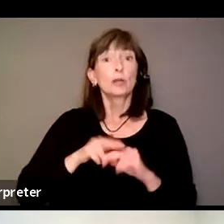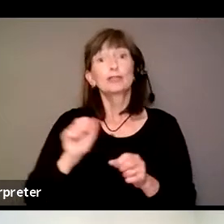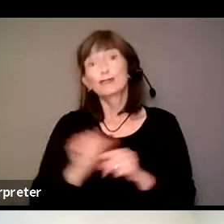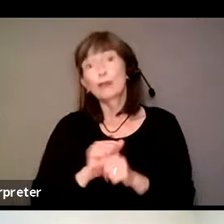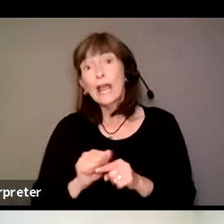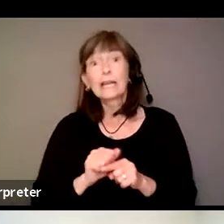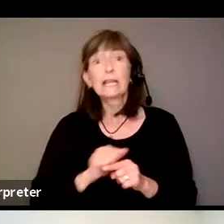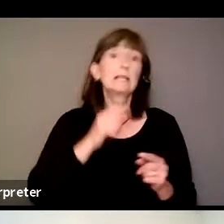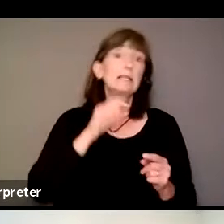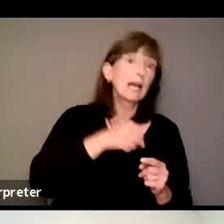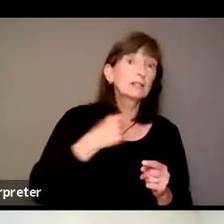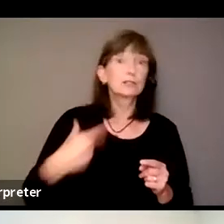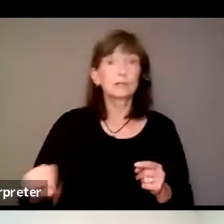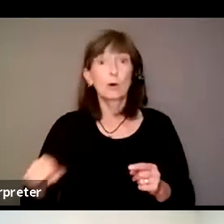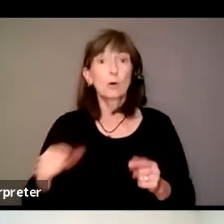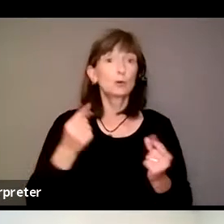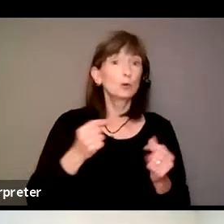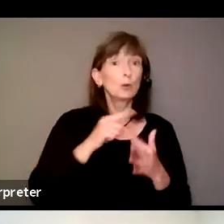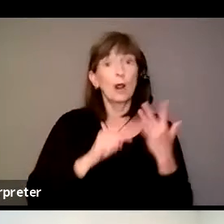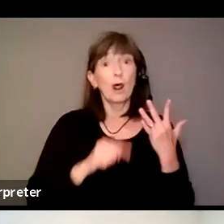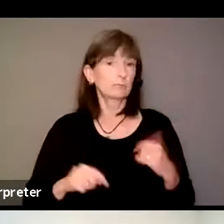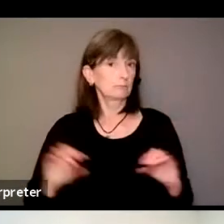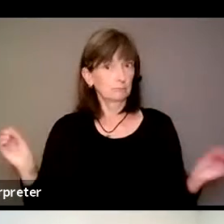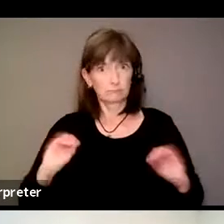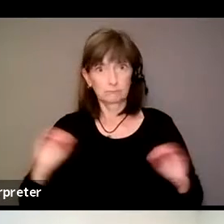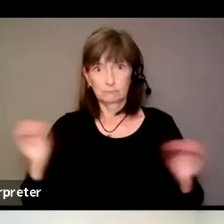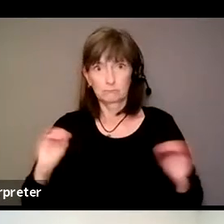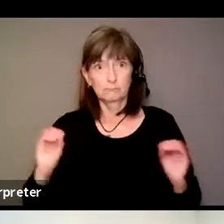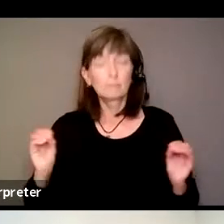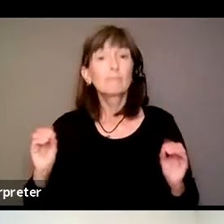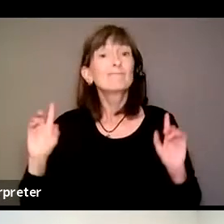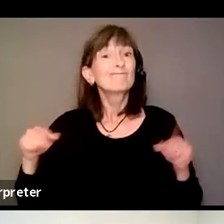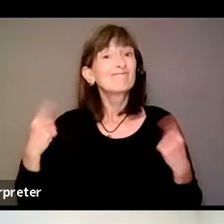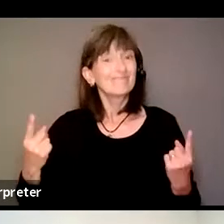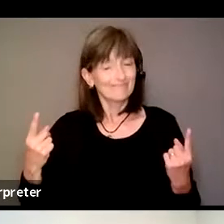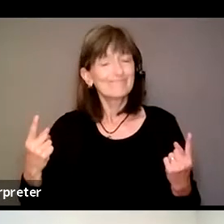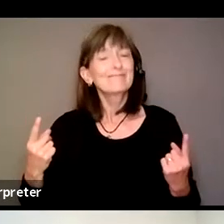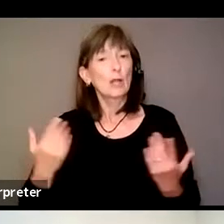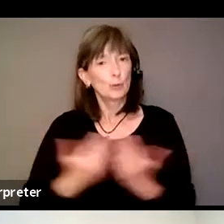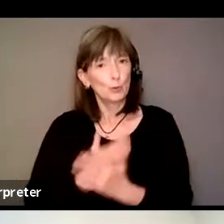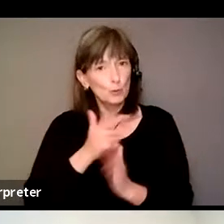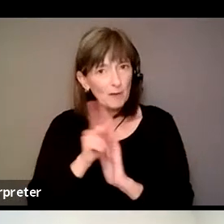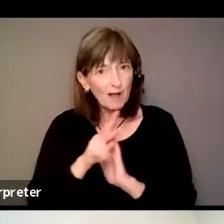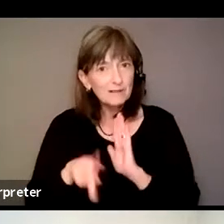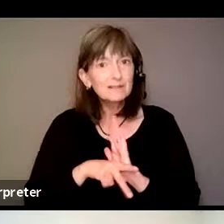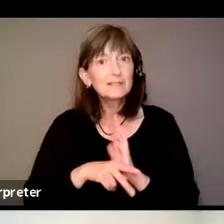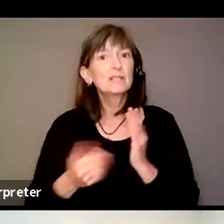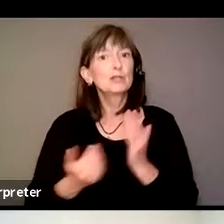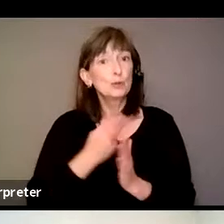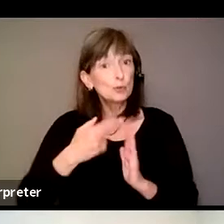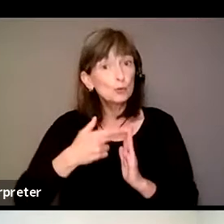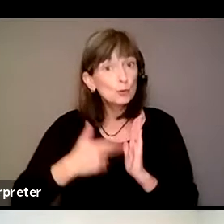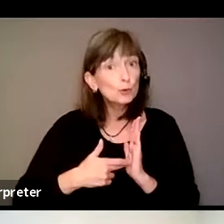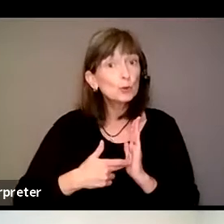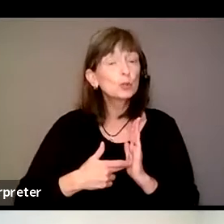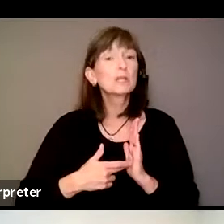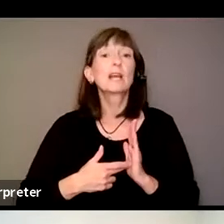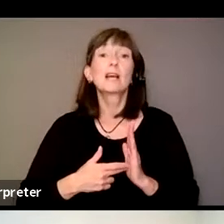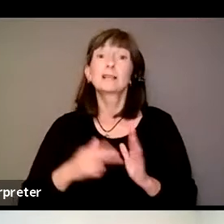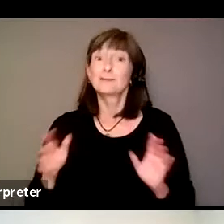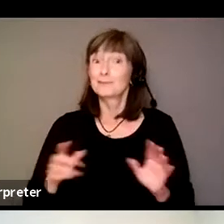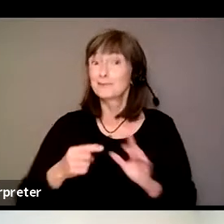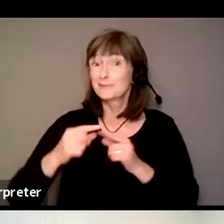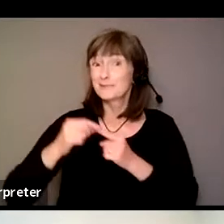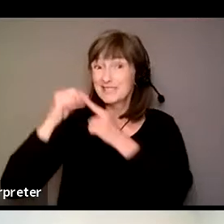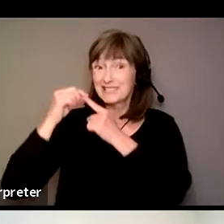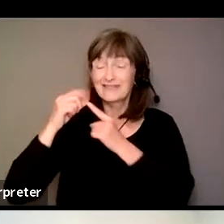what you're not supposed to do. But since then, we've had some new policies put in place, of course, in particular harassment-free policy, which